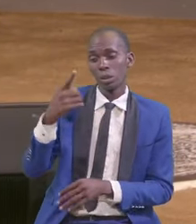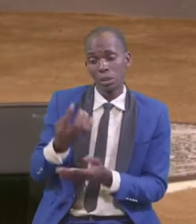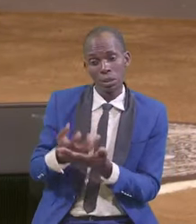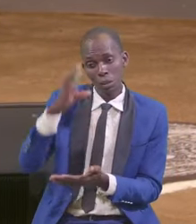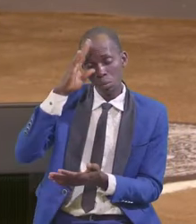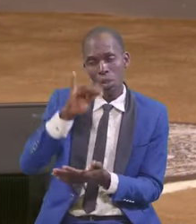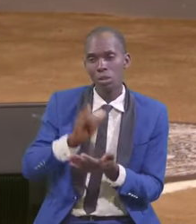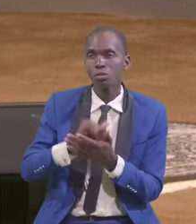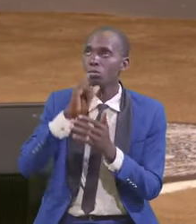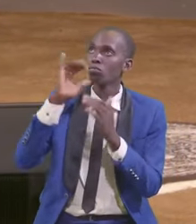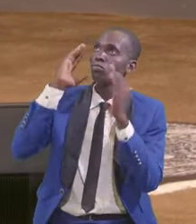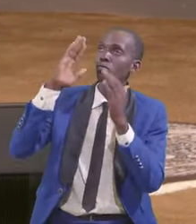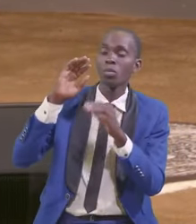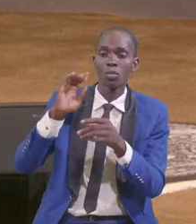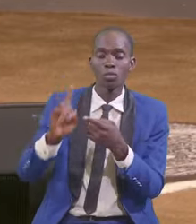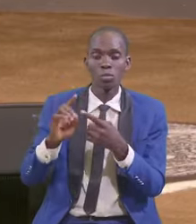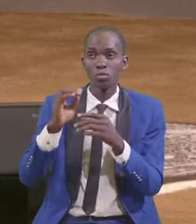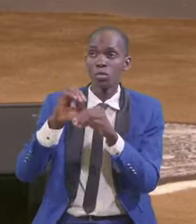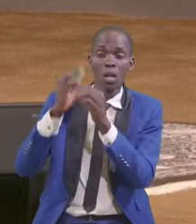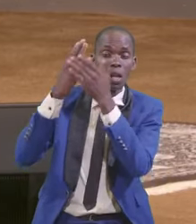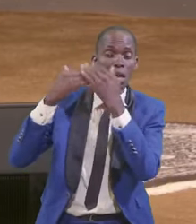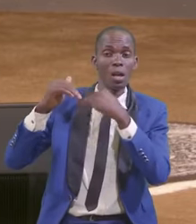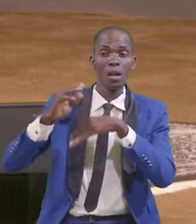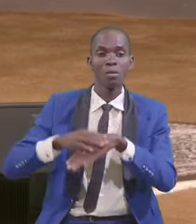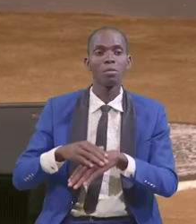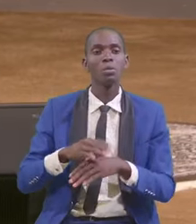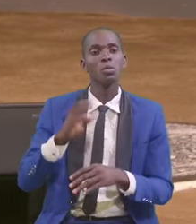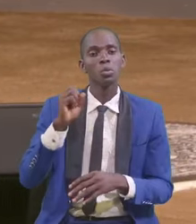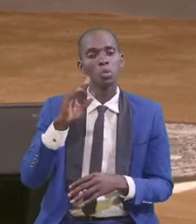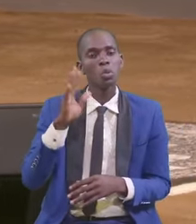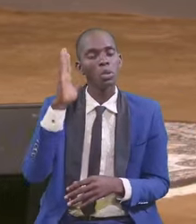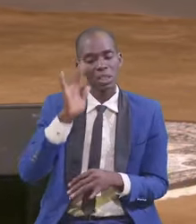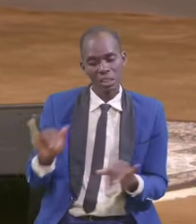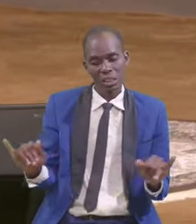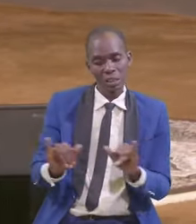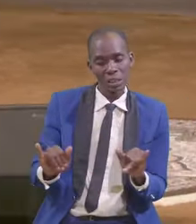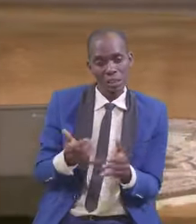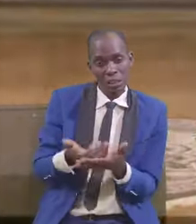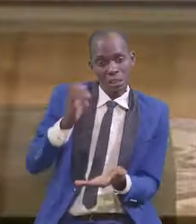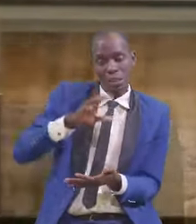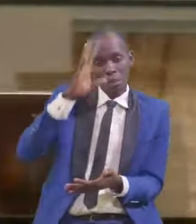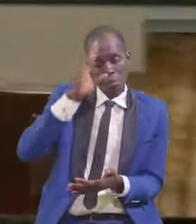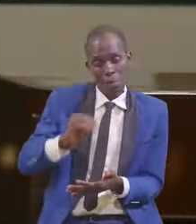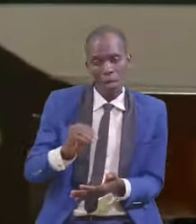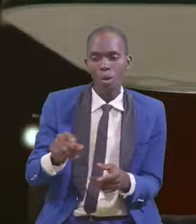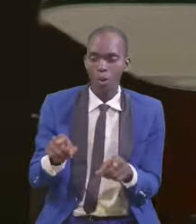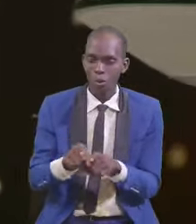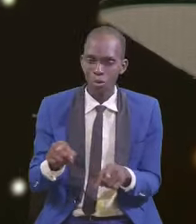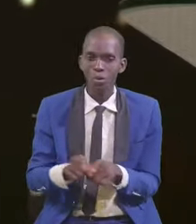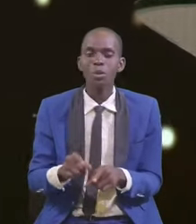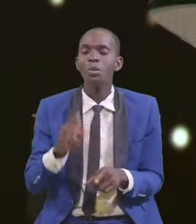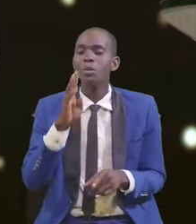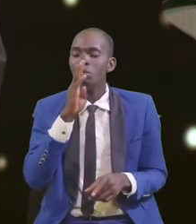shall also the rich man Fade Away in his